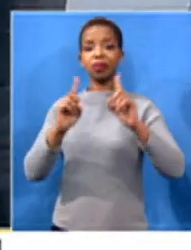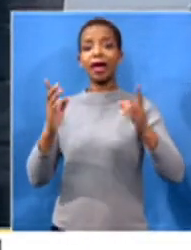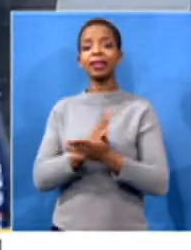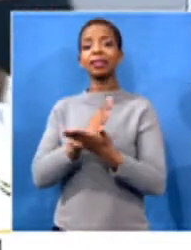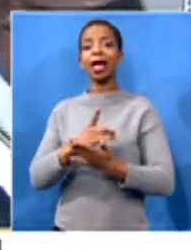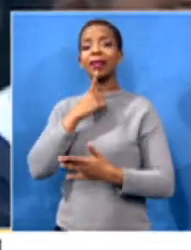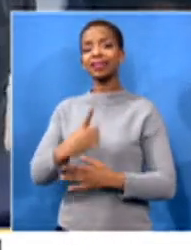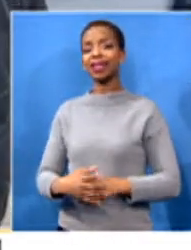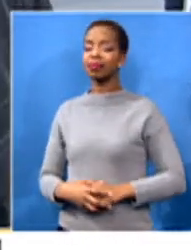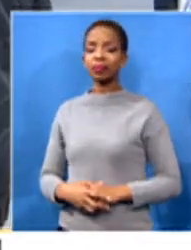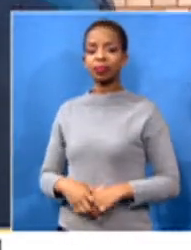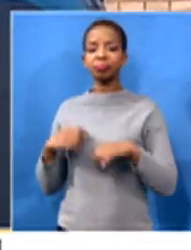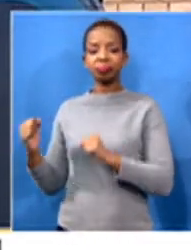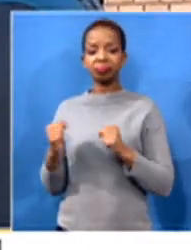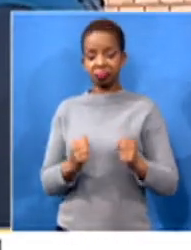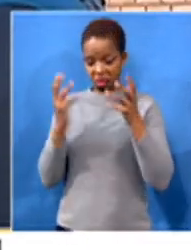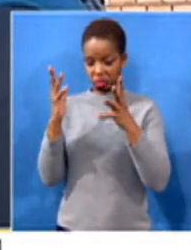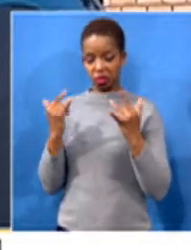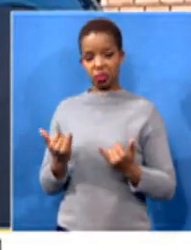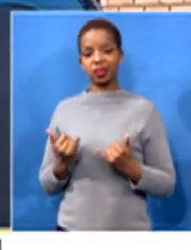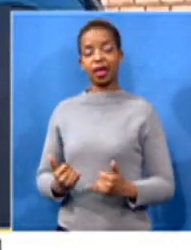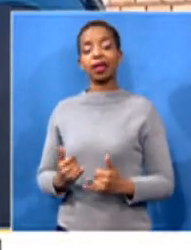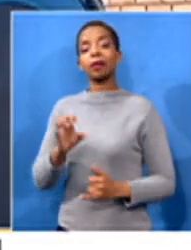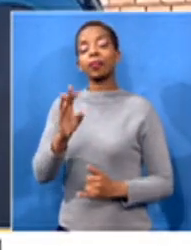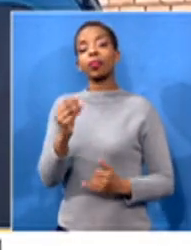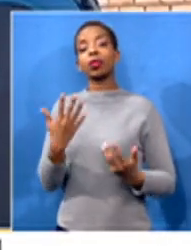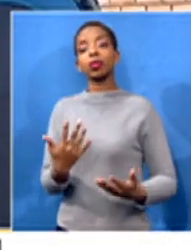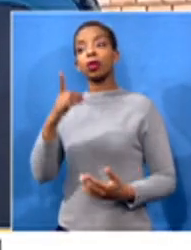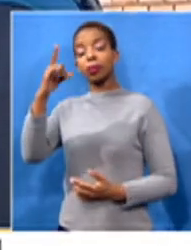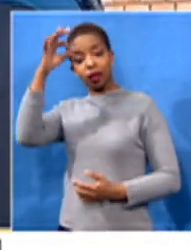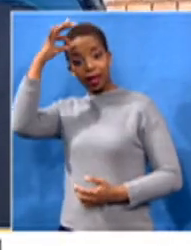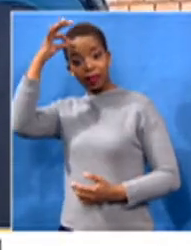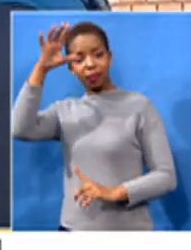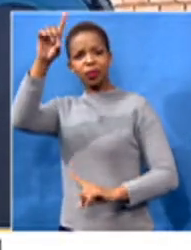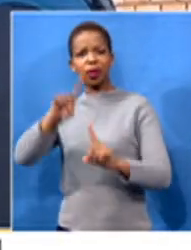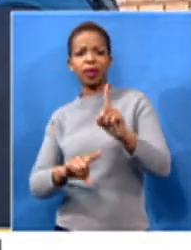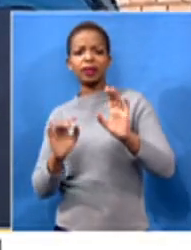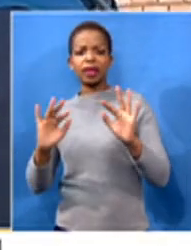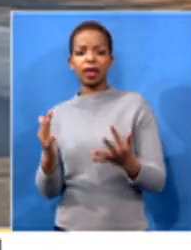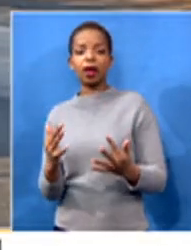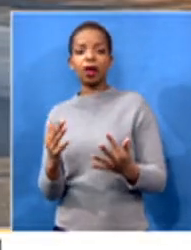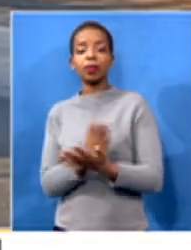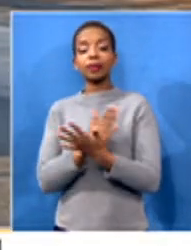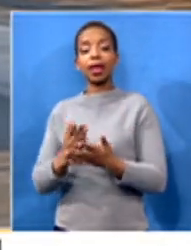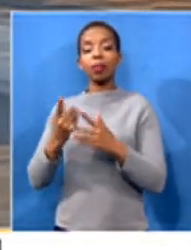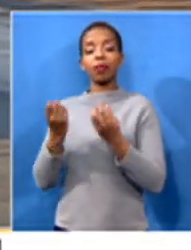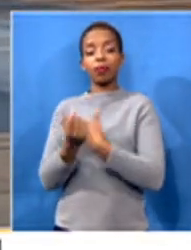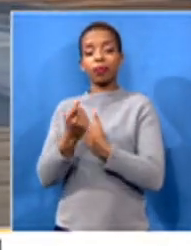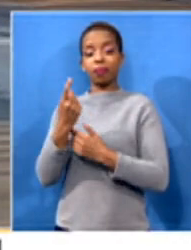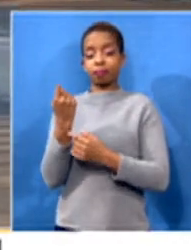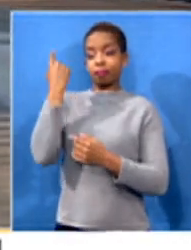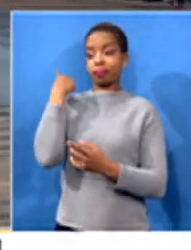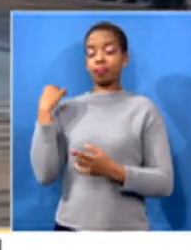the same today. So how has government fared in terms of addressing some of those legacies from the